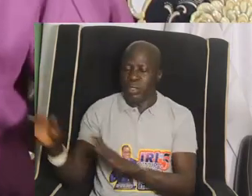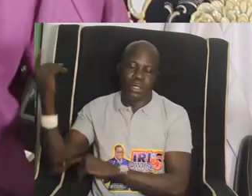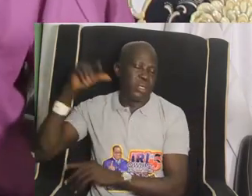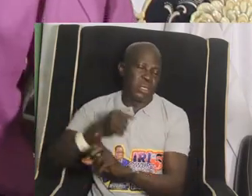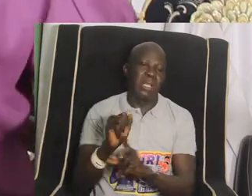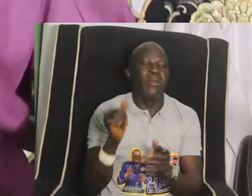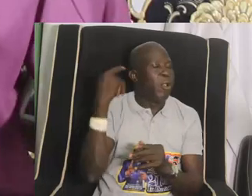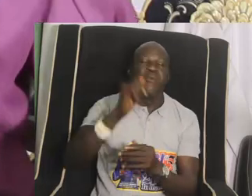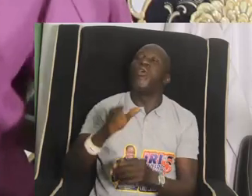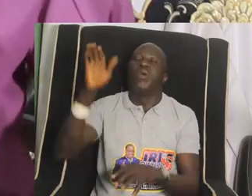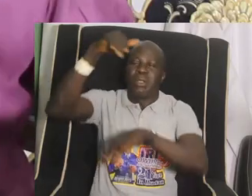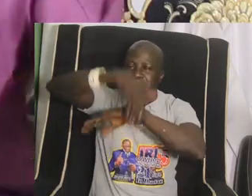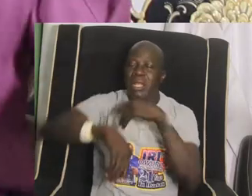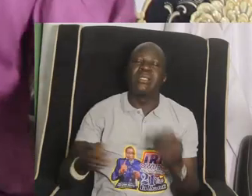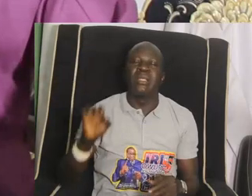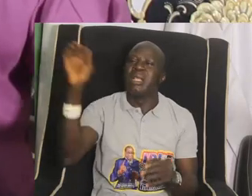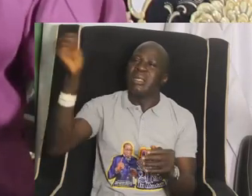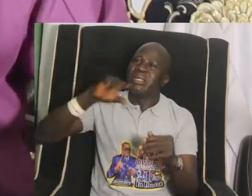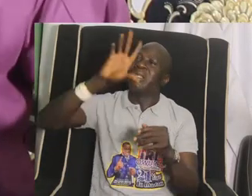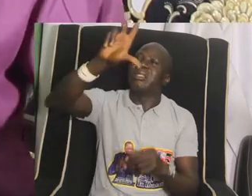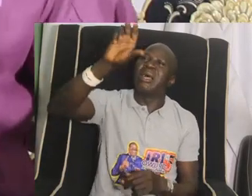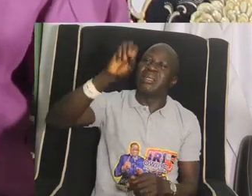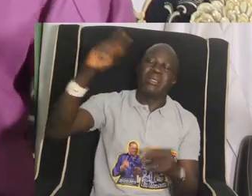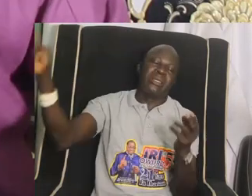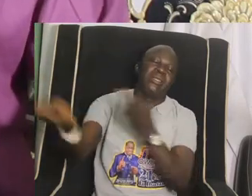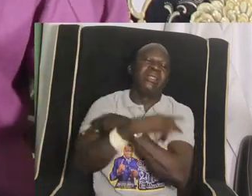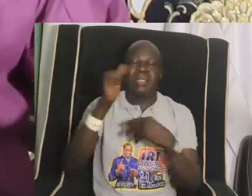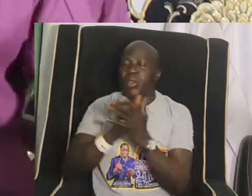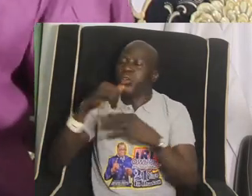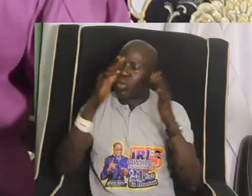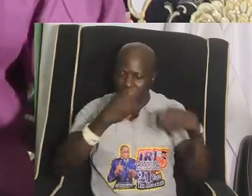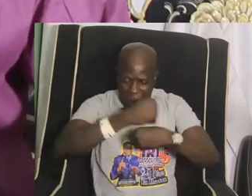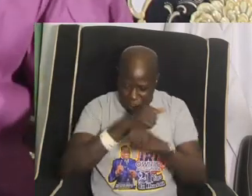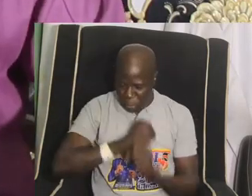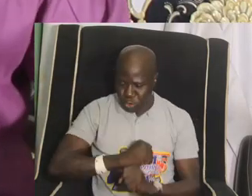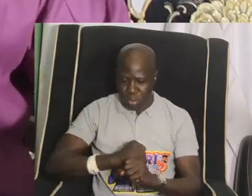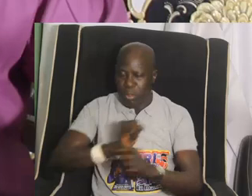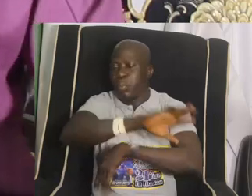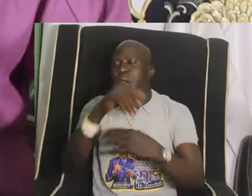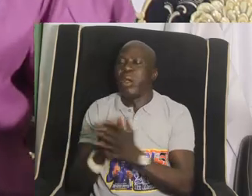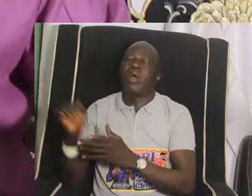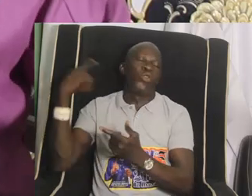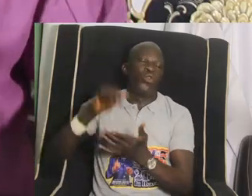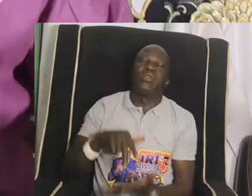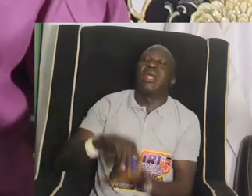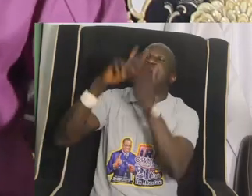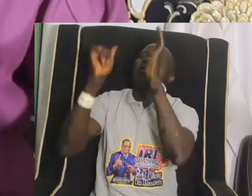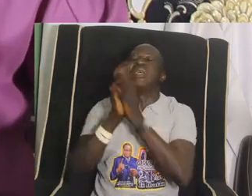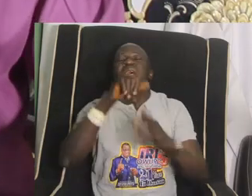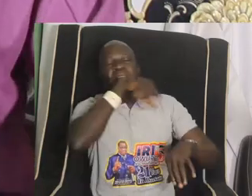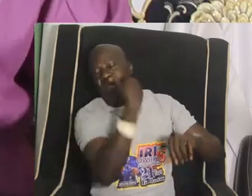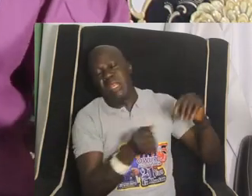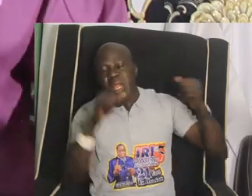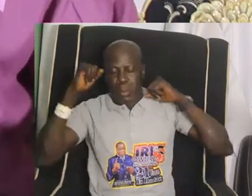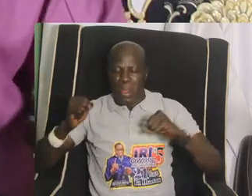prepare yourself. For that 30 days night. You need to be empowered. You need to carry alabara. Oh, in the name of Jesus. For you to rise. Oh,